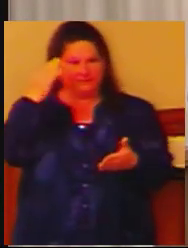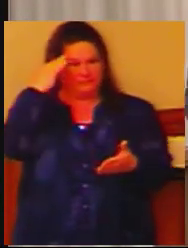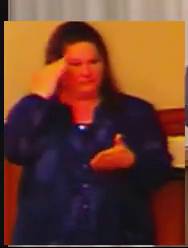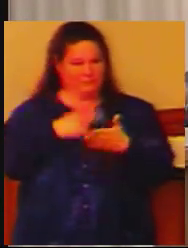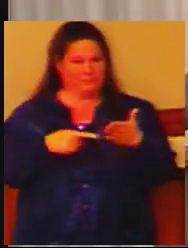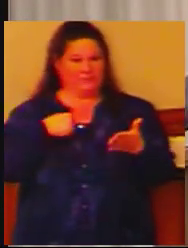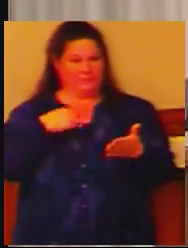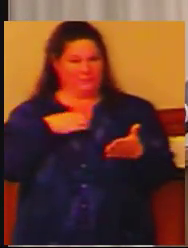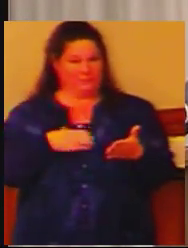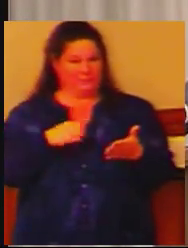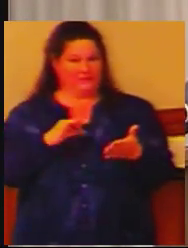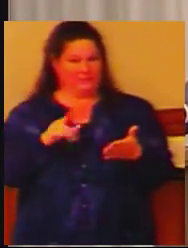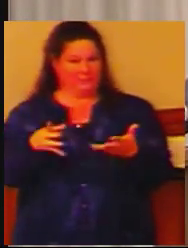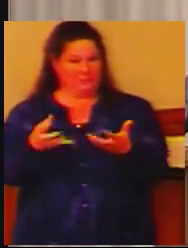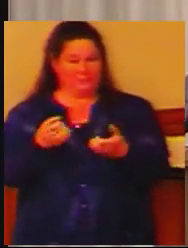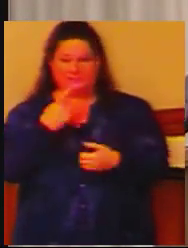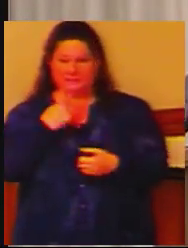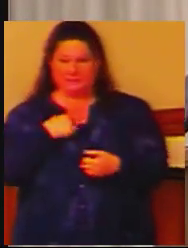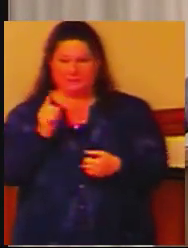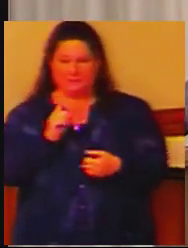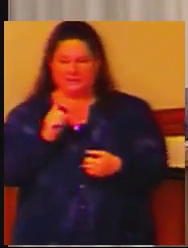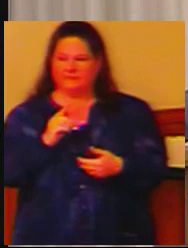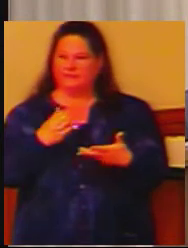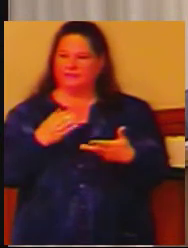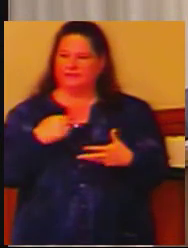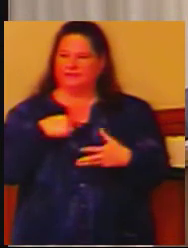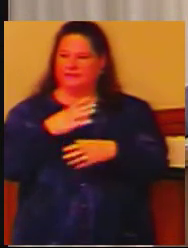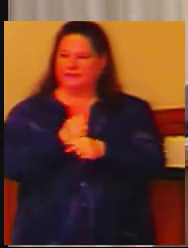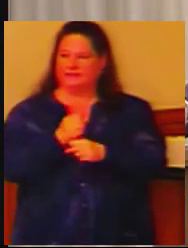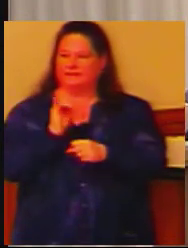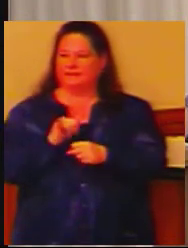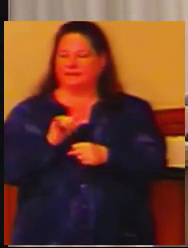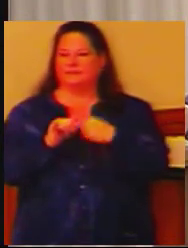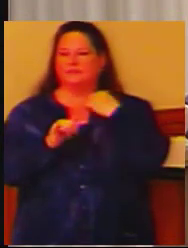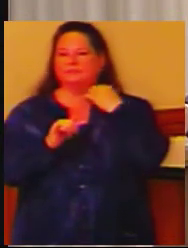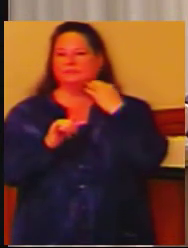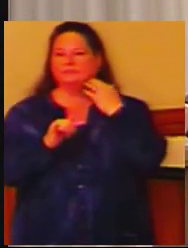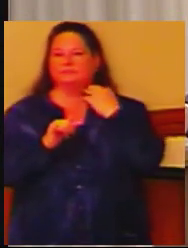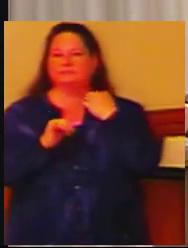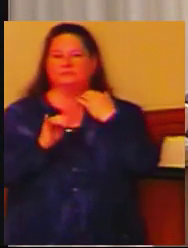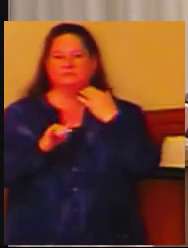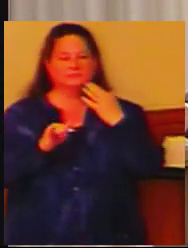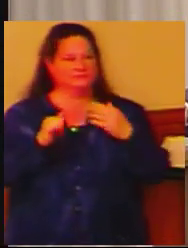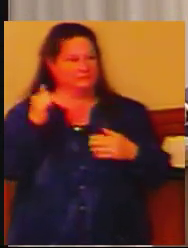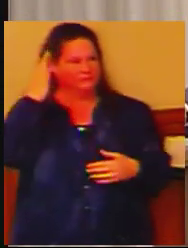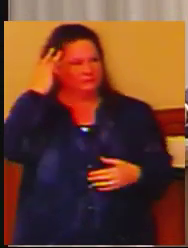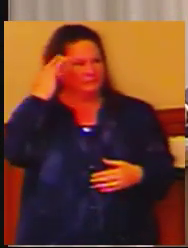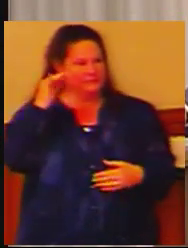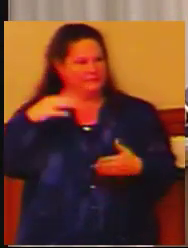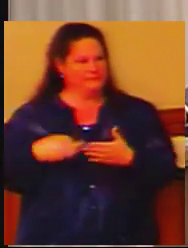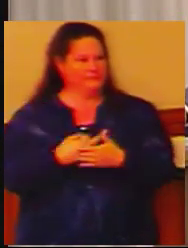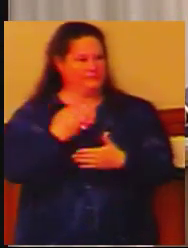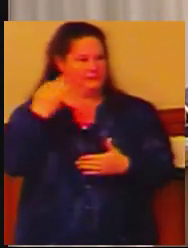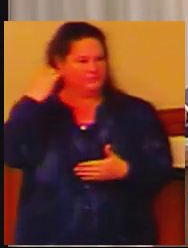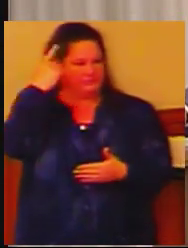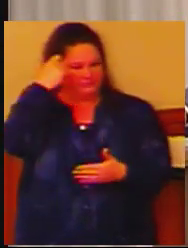looking for, if you want to tell me where it is. So I get those sort of things. And that's why I it's fresh in my